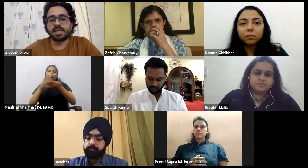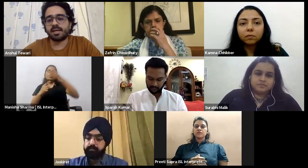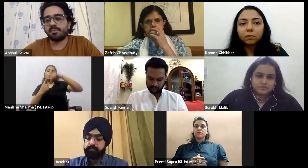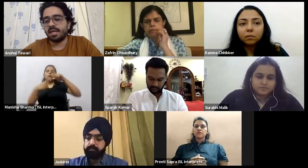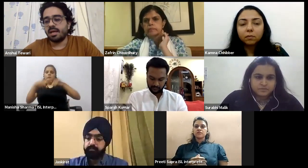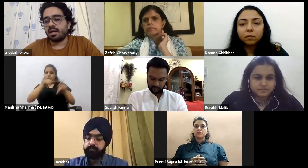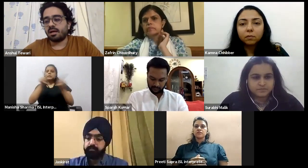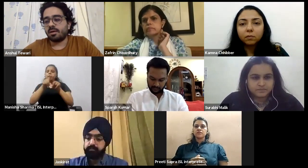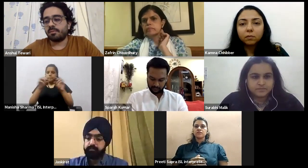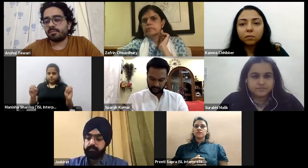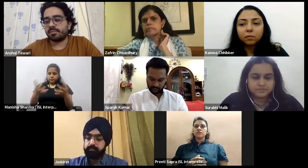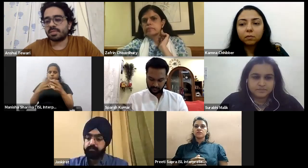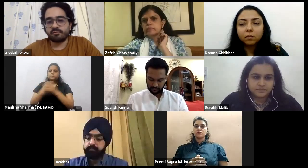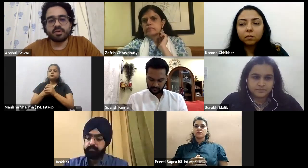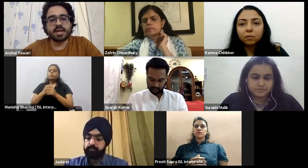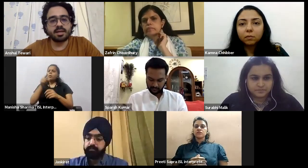same time,